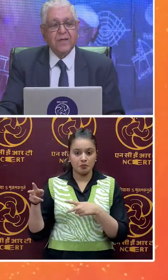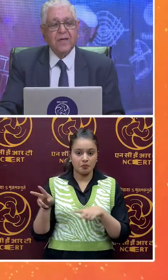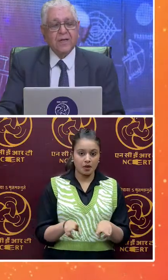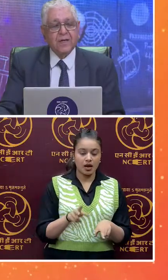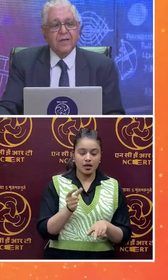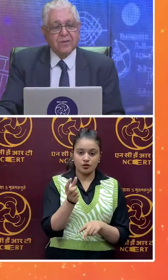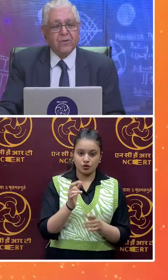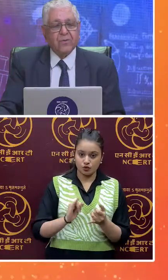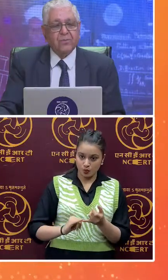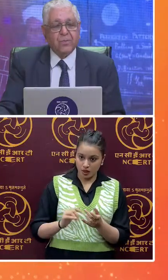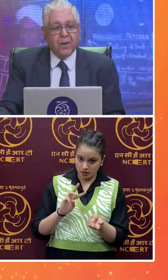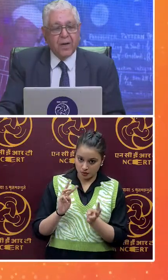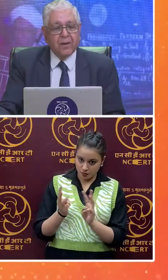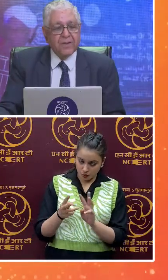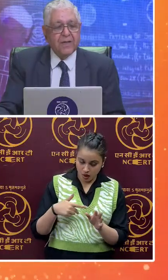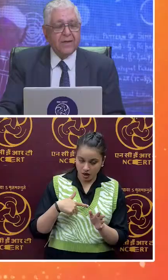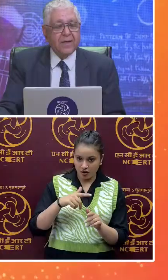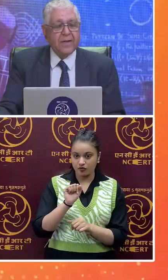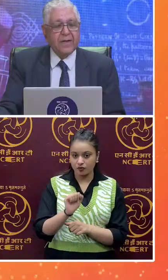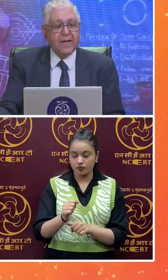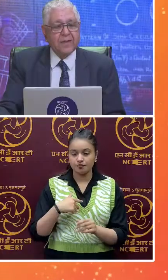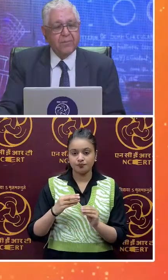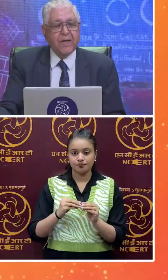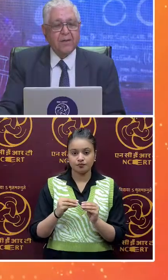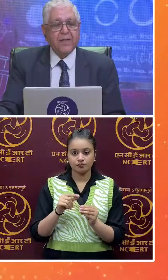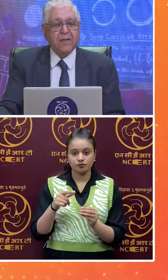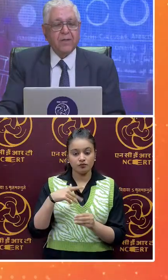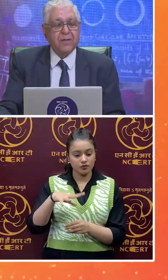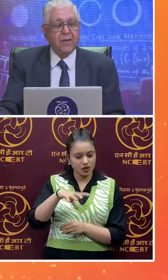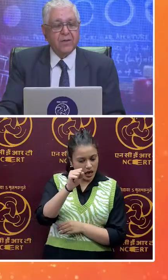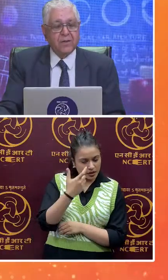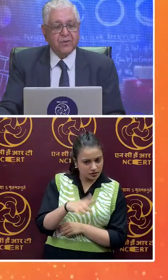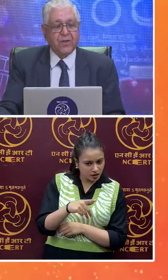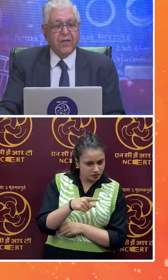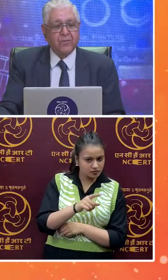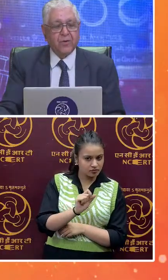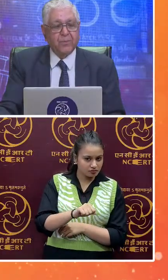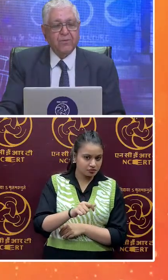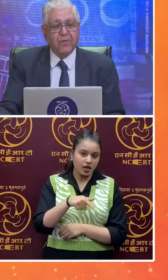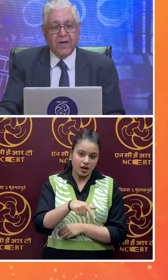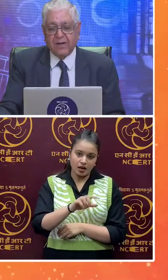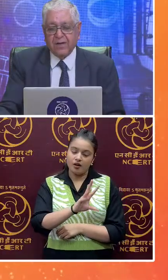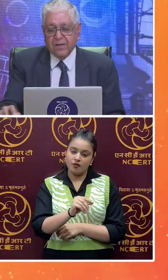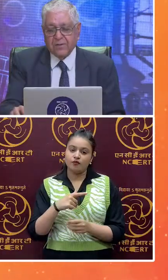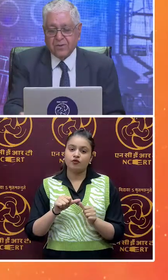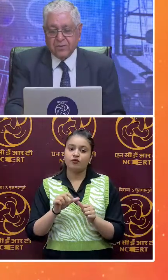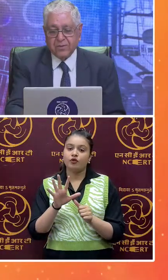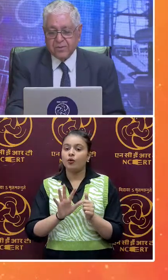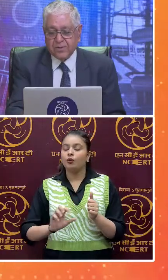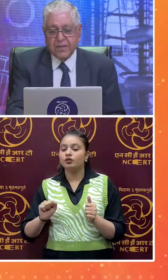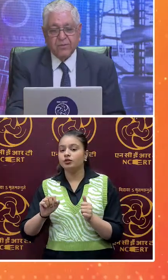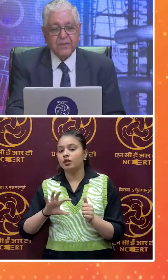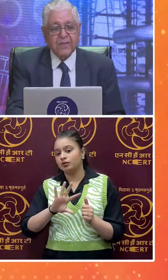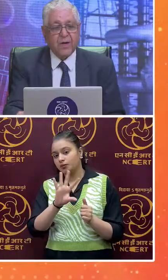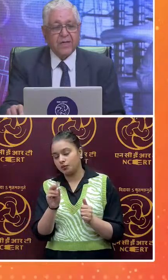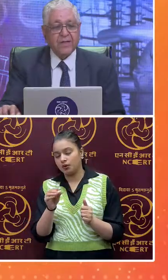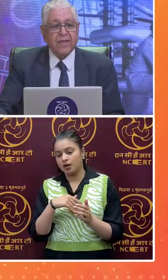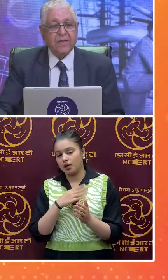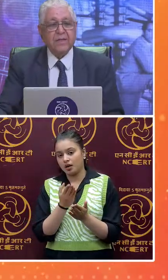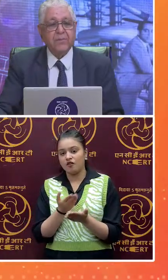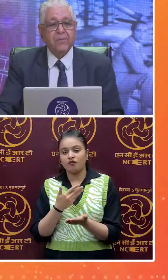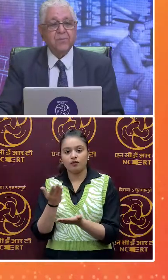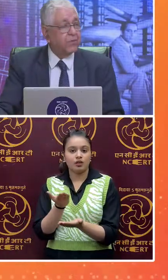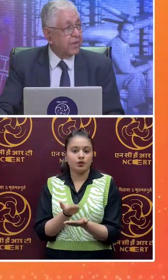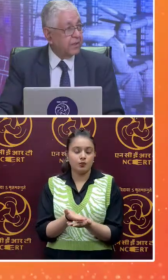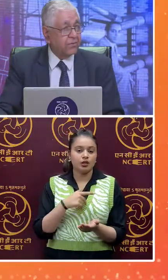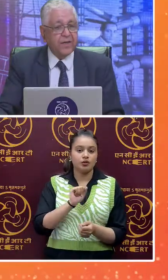US. So, Bhabha immediately recognized him. He had met him in Australia for a brief while. So, he was invited and